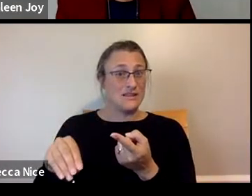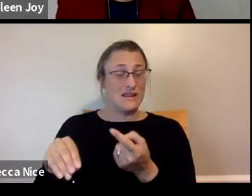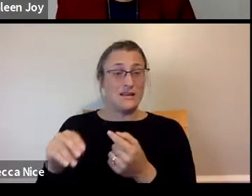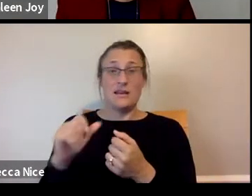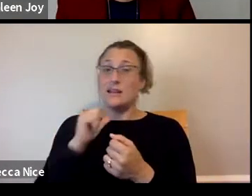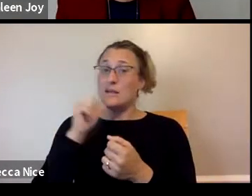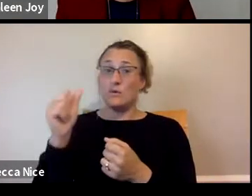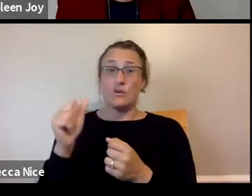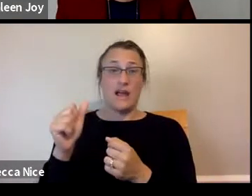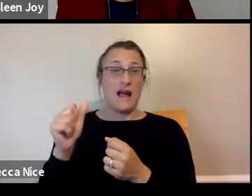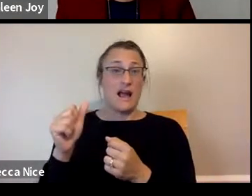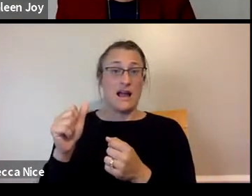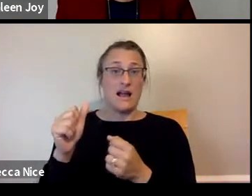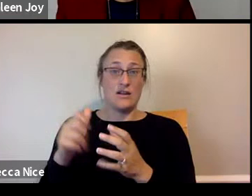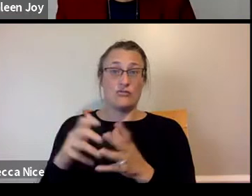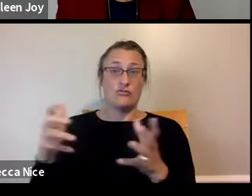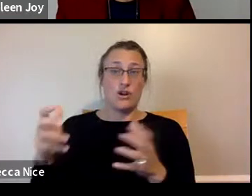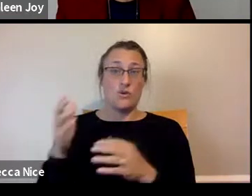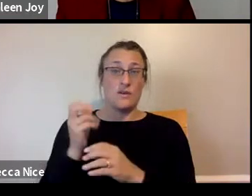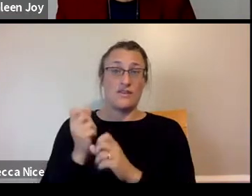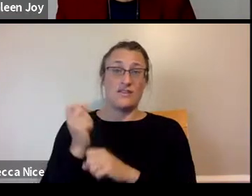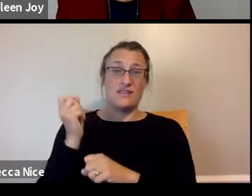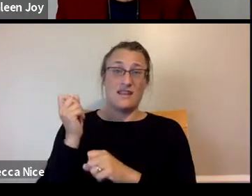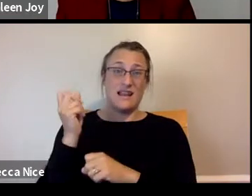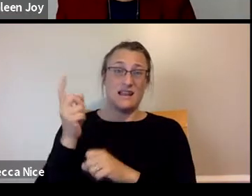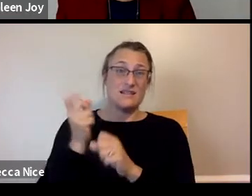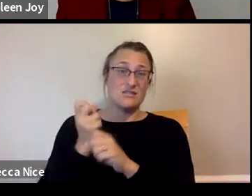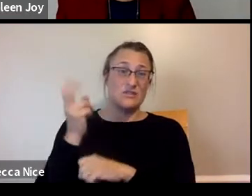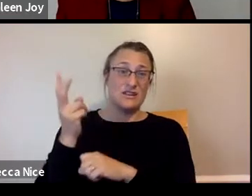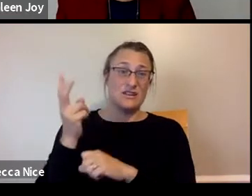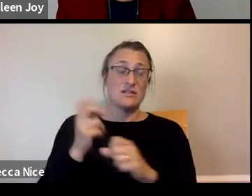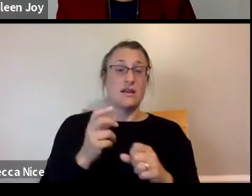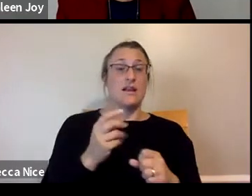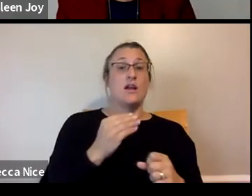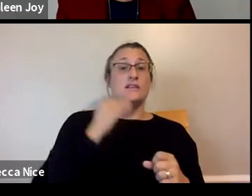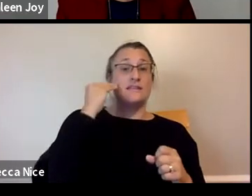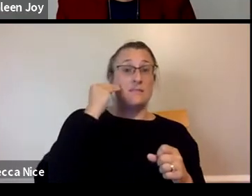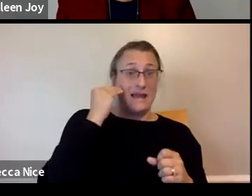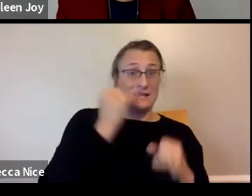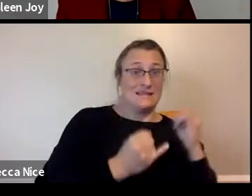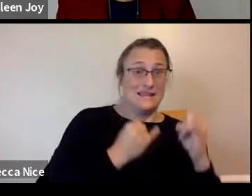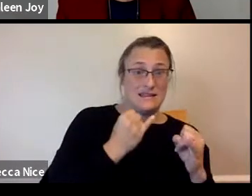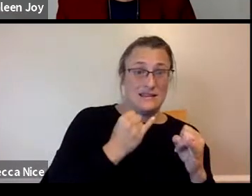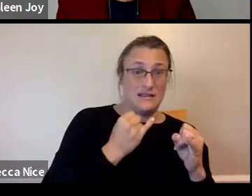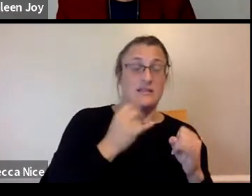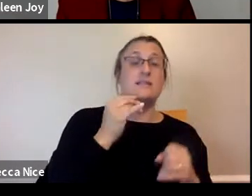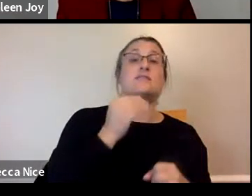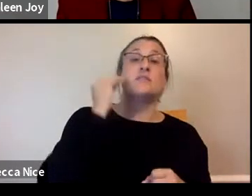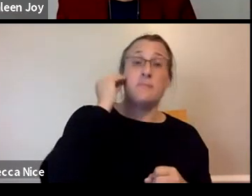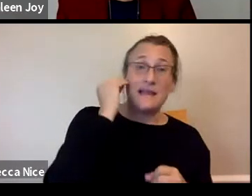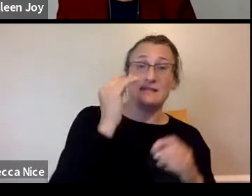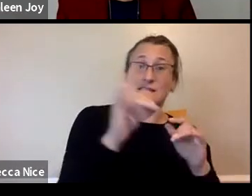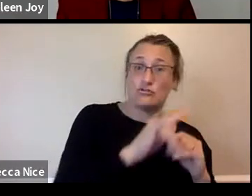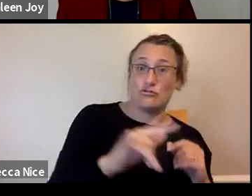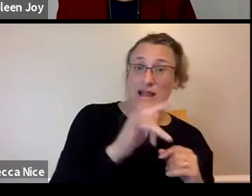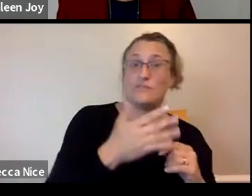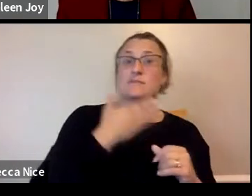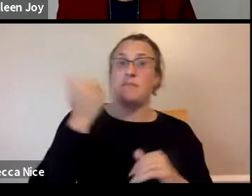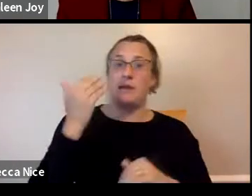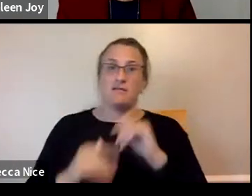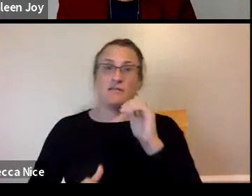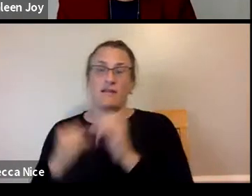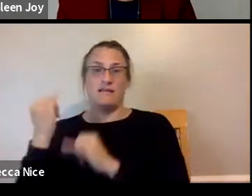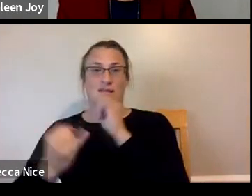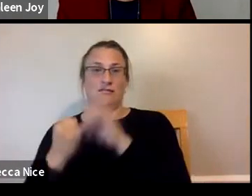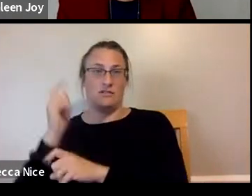years, but we're going to find domestic travel growing faster than international travel. LaGuardia, in other words, is going to be more, not less important in the